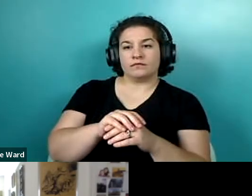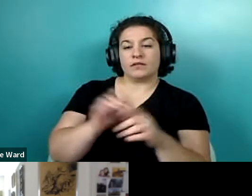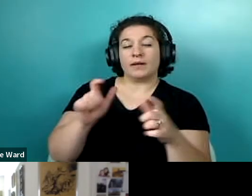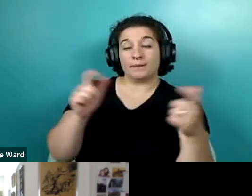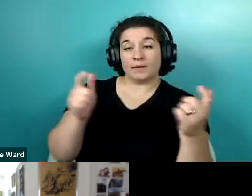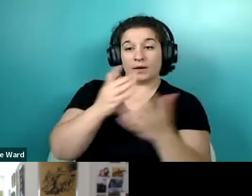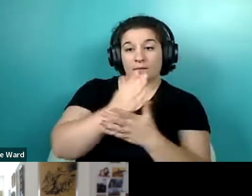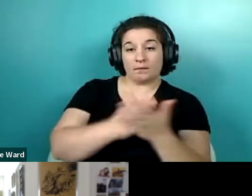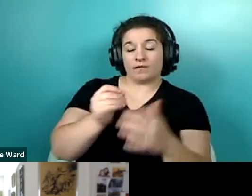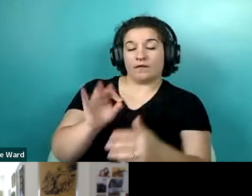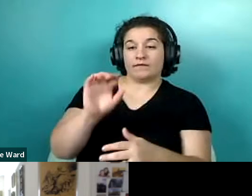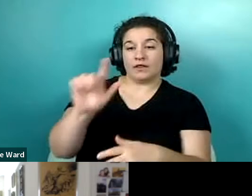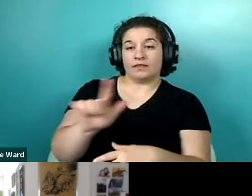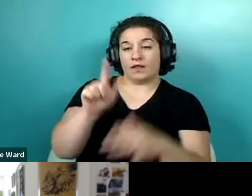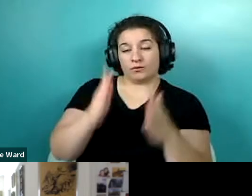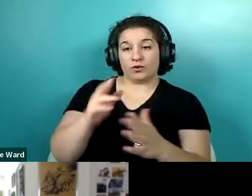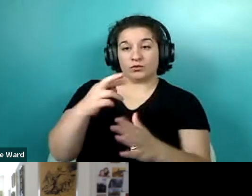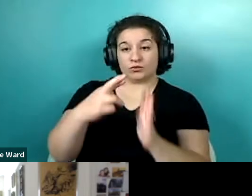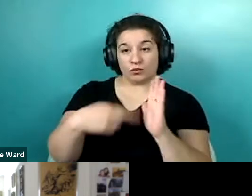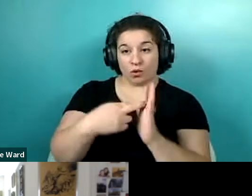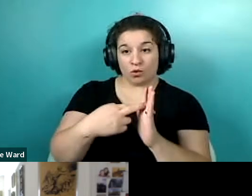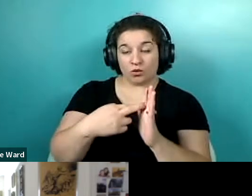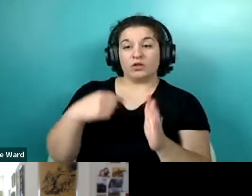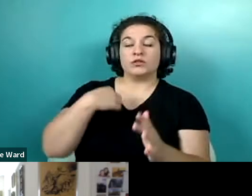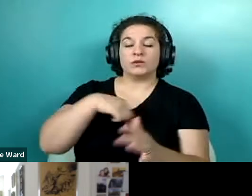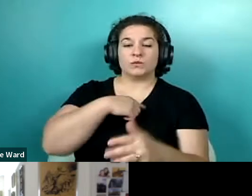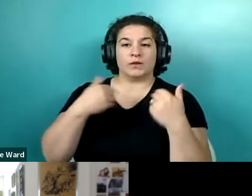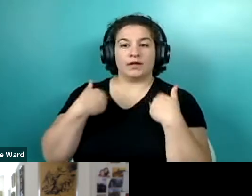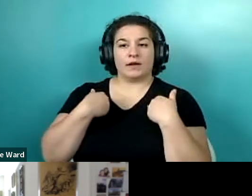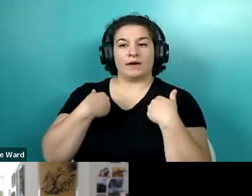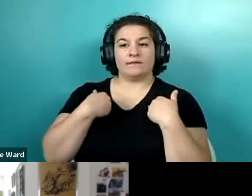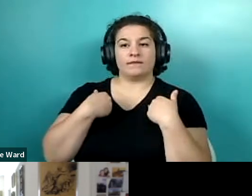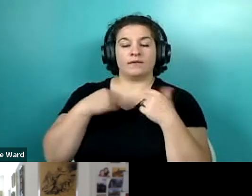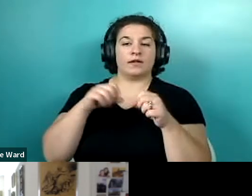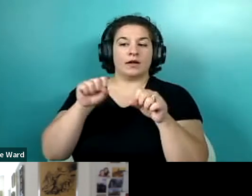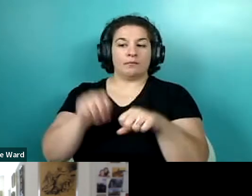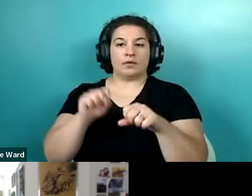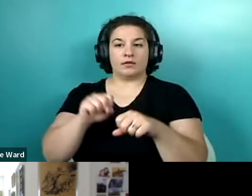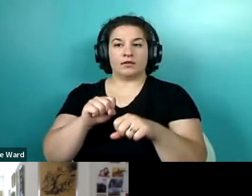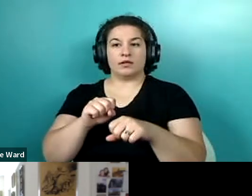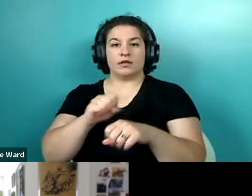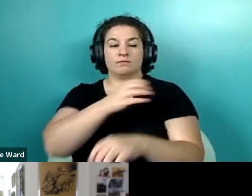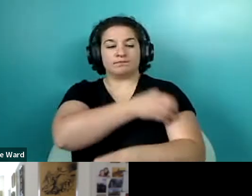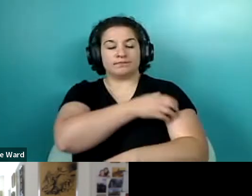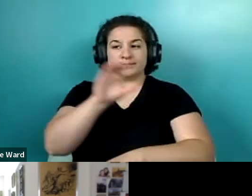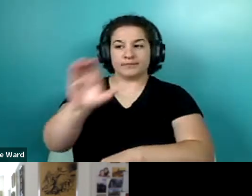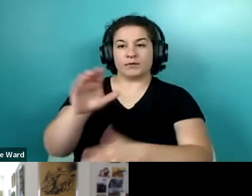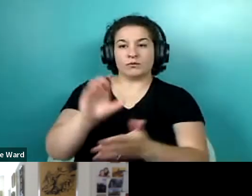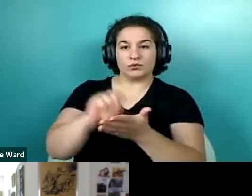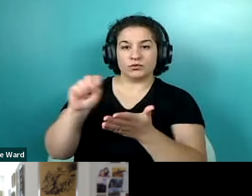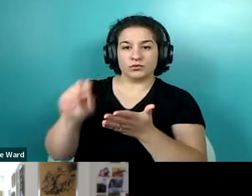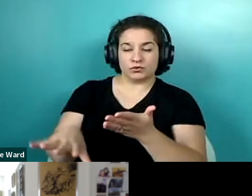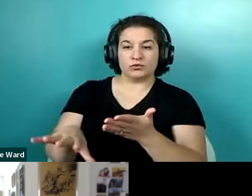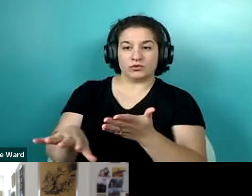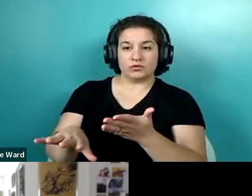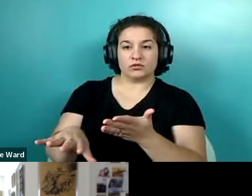role is that you have the ability to empower your students, empower your patrons, and arm them with that knowledge.